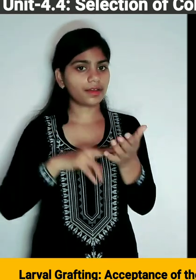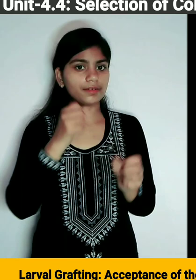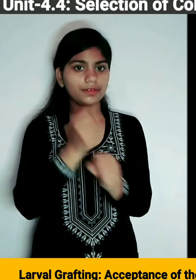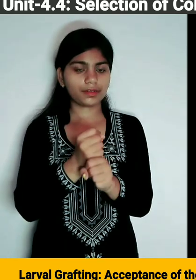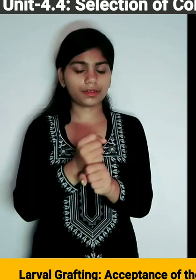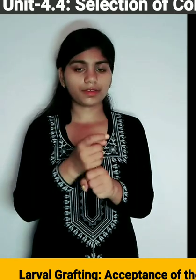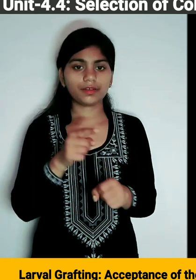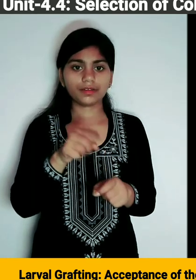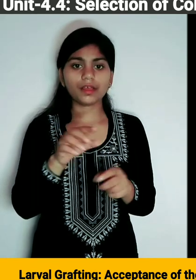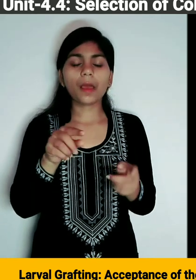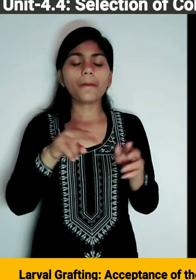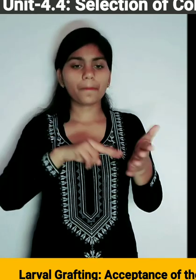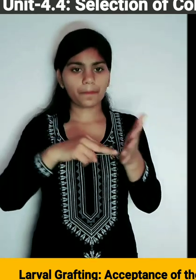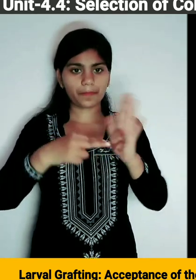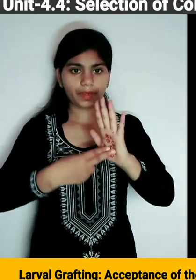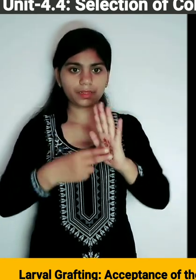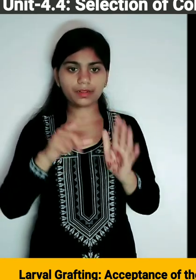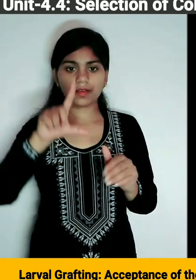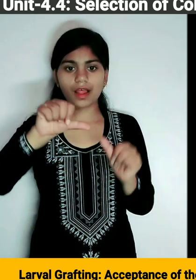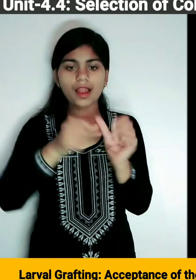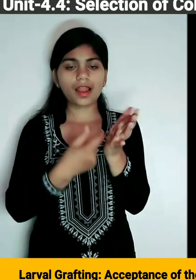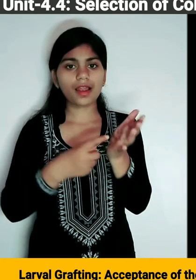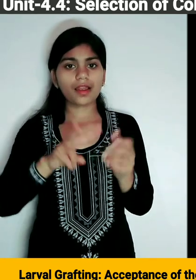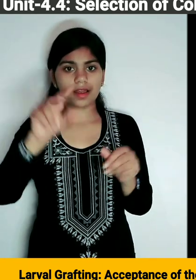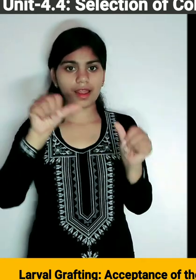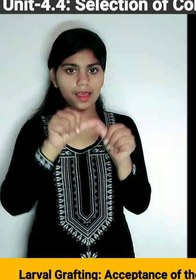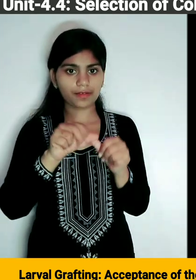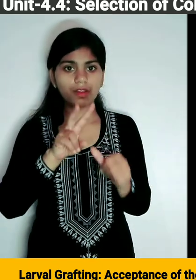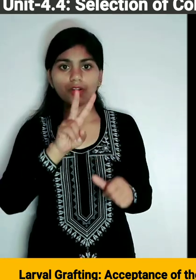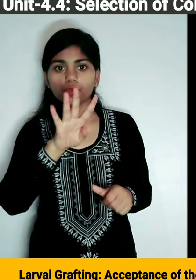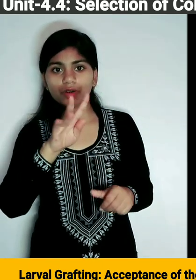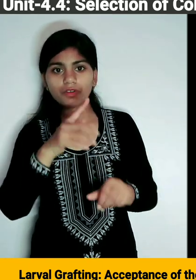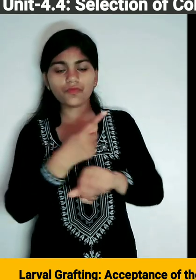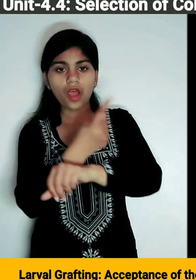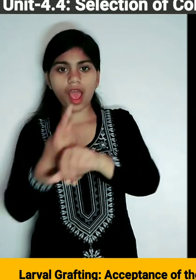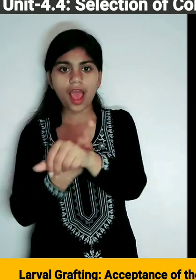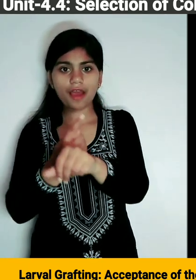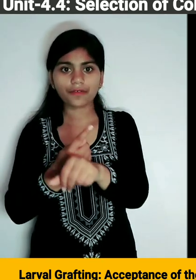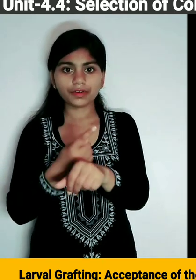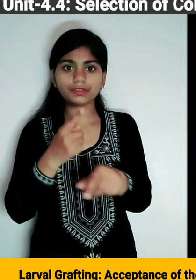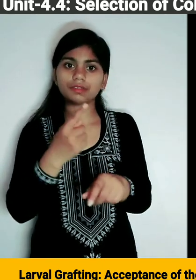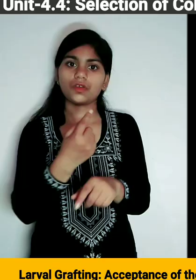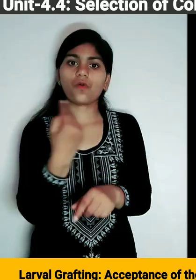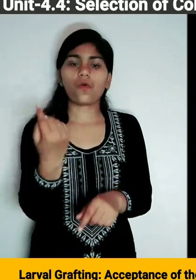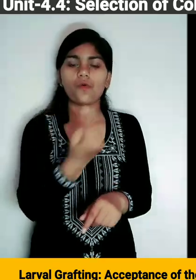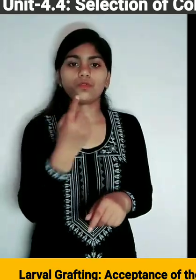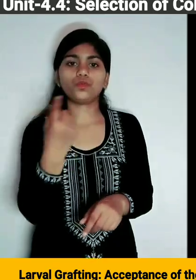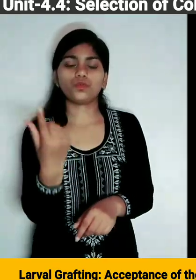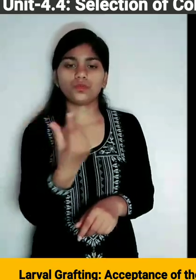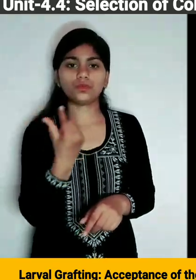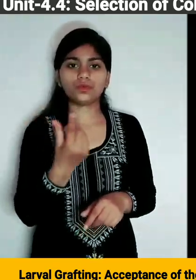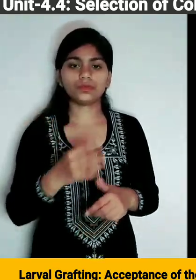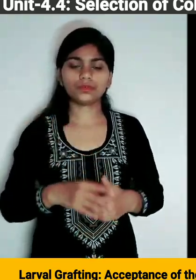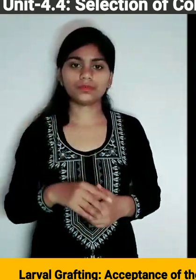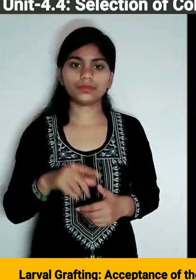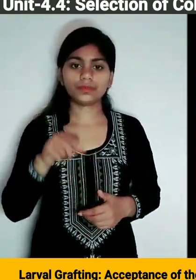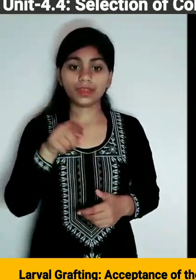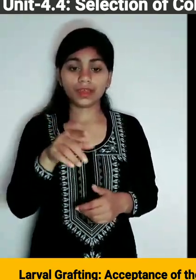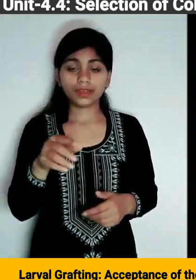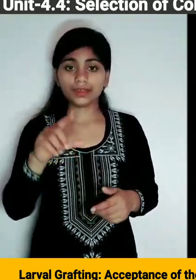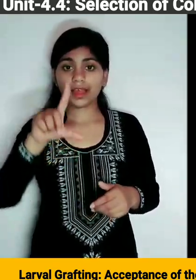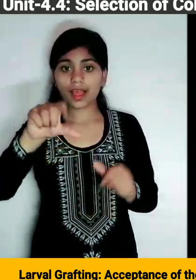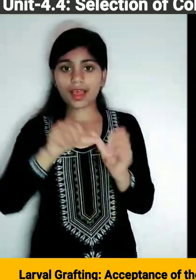high. Therefore, such young larva are grafted from breeder colony comb to the